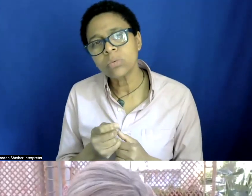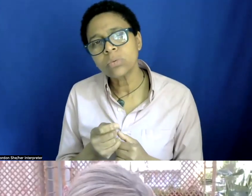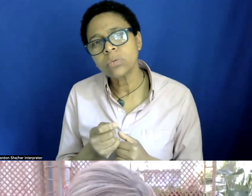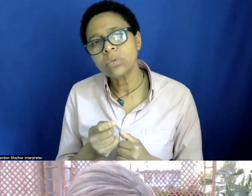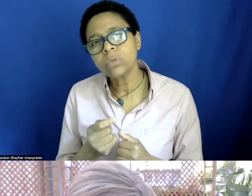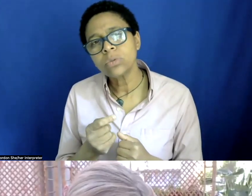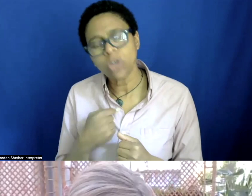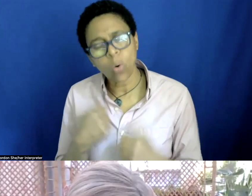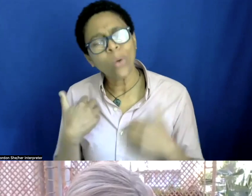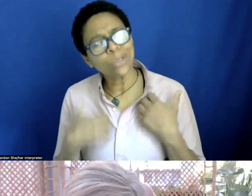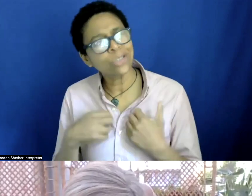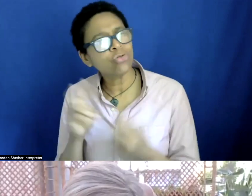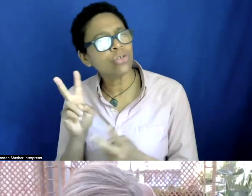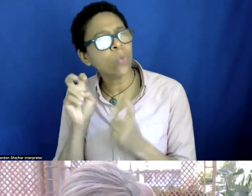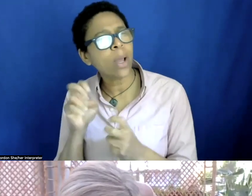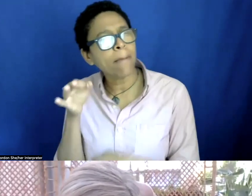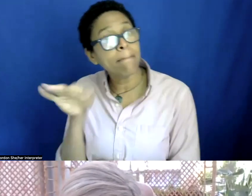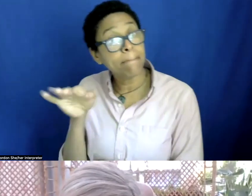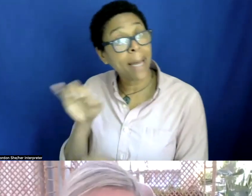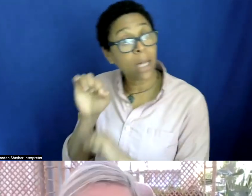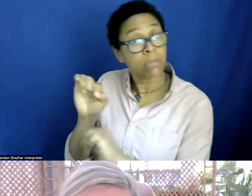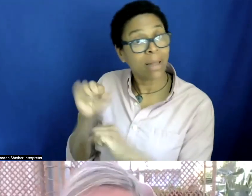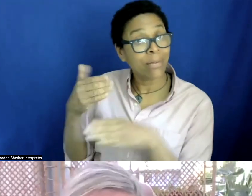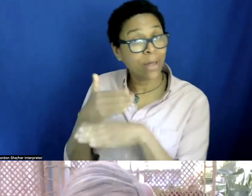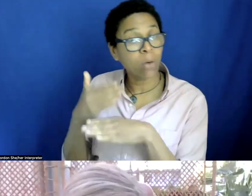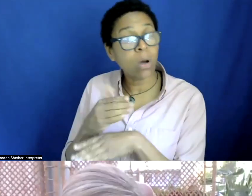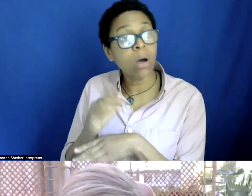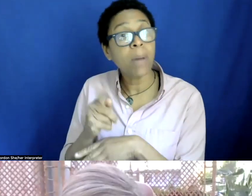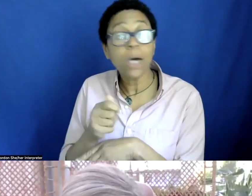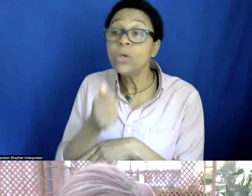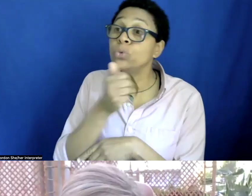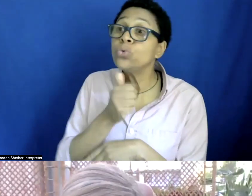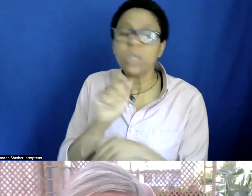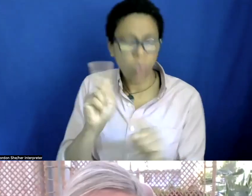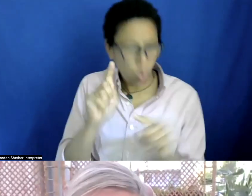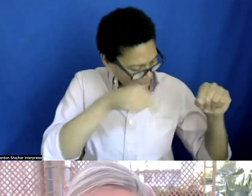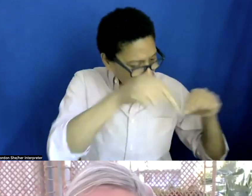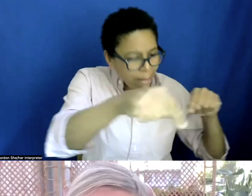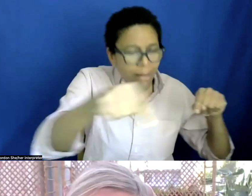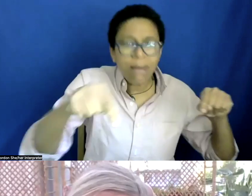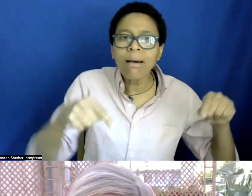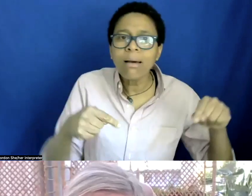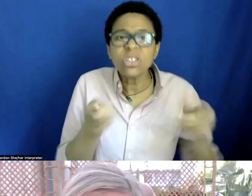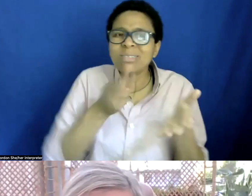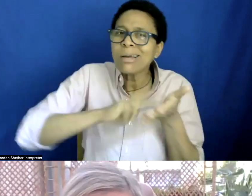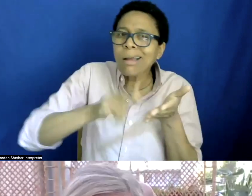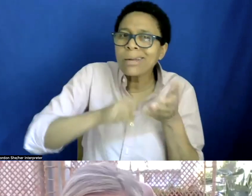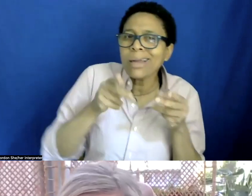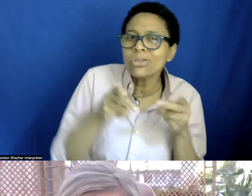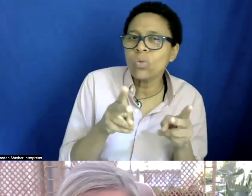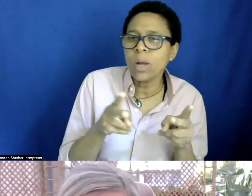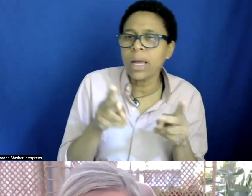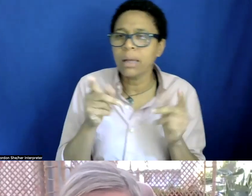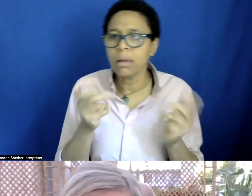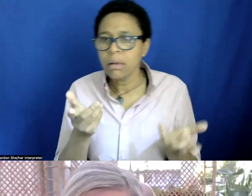hear what Belle was saying about her work as well, and then using what was round, that natural form, and